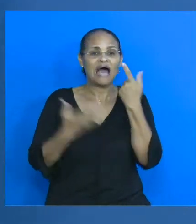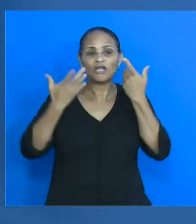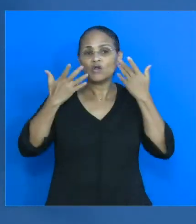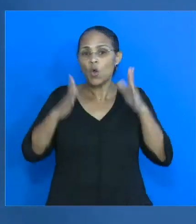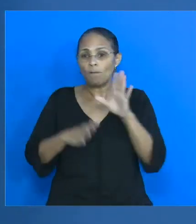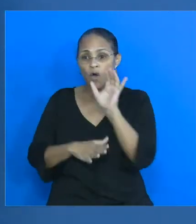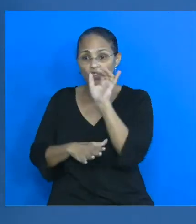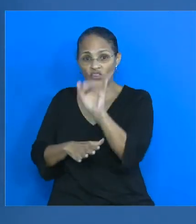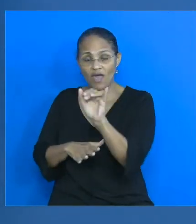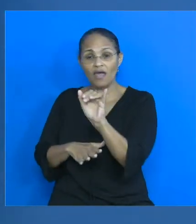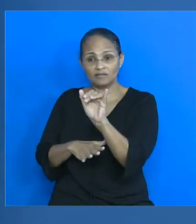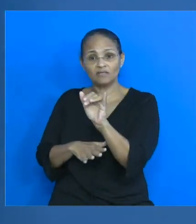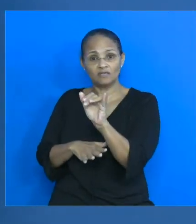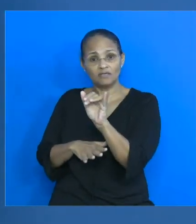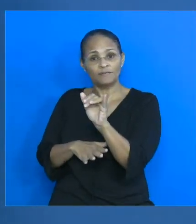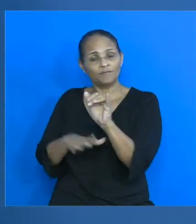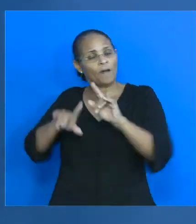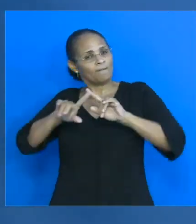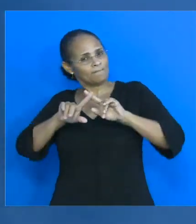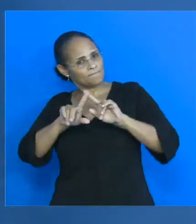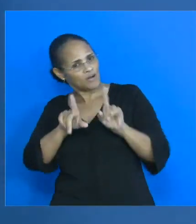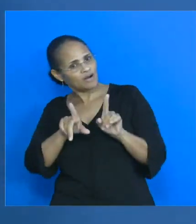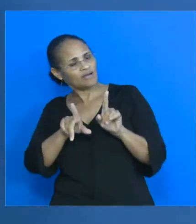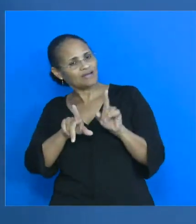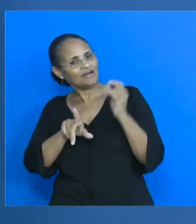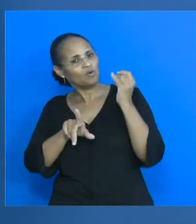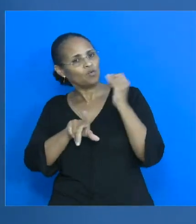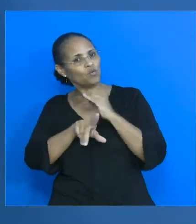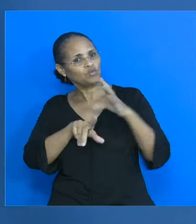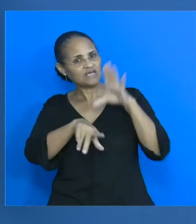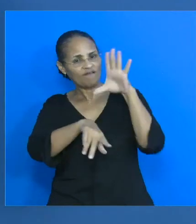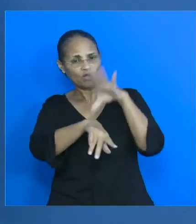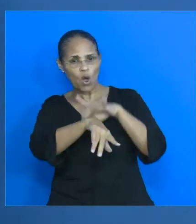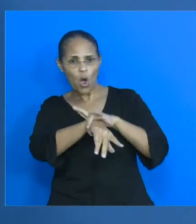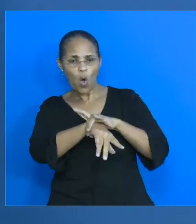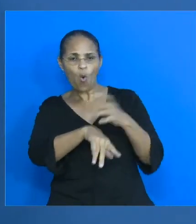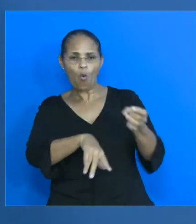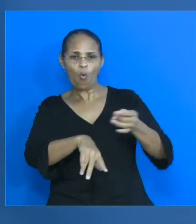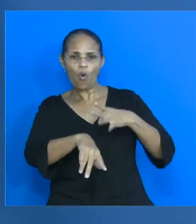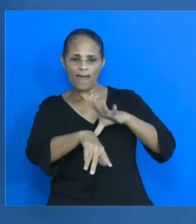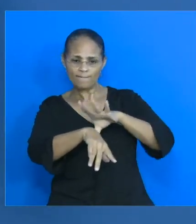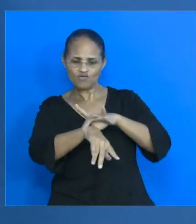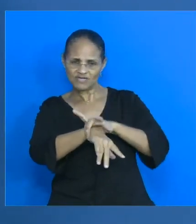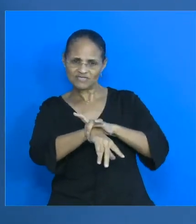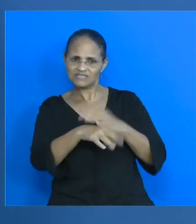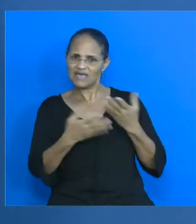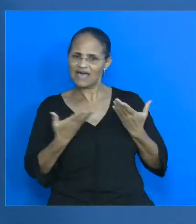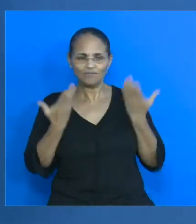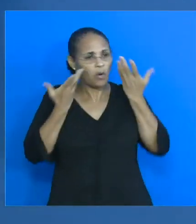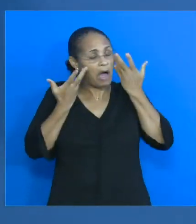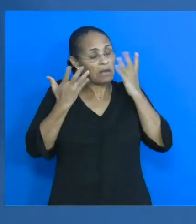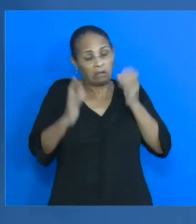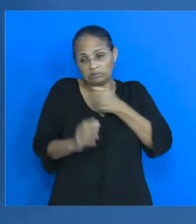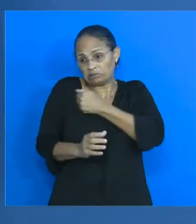case, was he wearing a white bracelet? I didn't notice. I was just okay, concerned because that he was